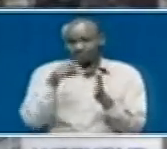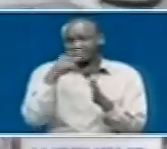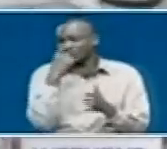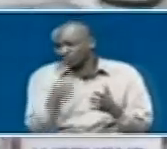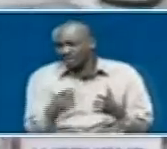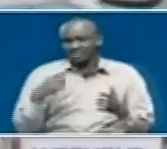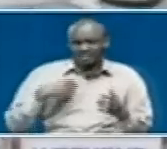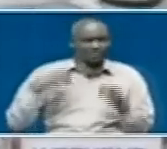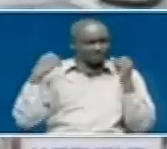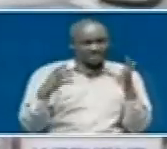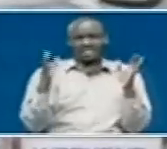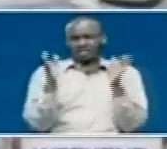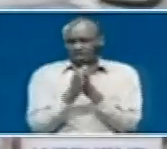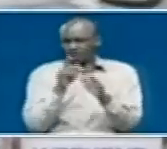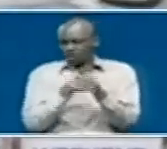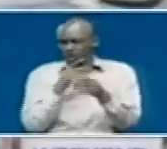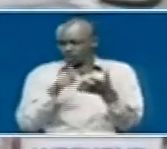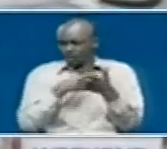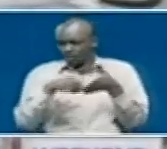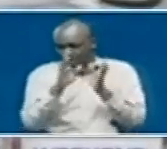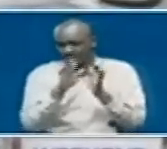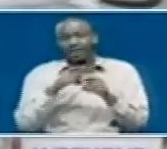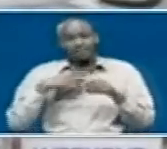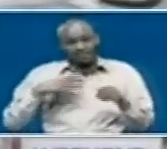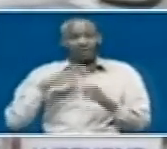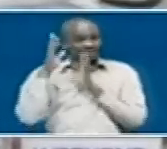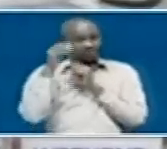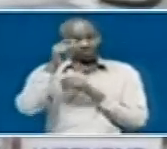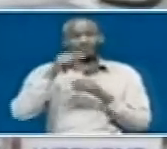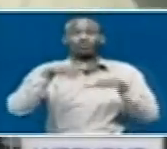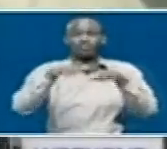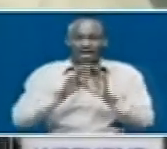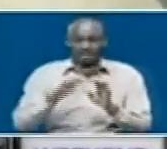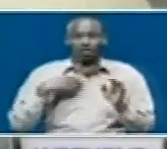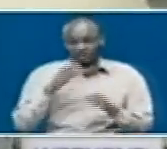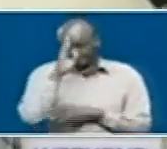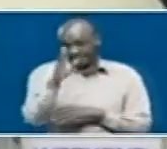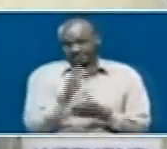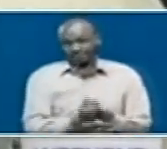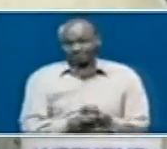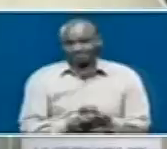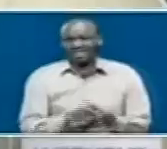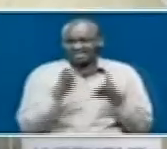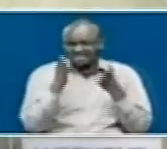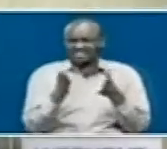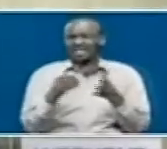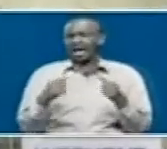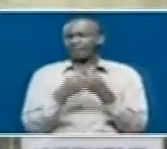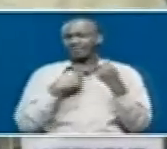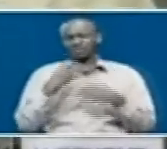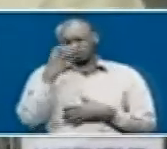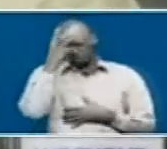reputed to rub many shoulders the wrong way. Shahid is expected to be buried on Sunday. It's an astonishing development that has